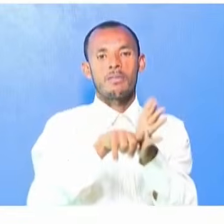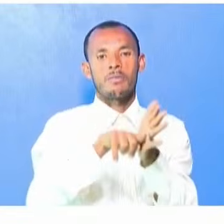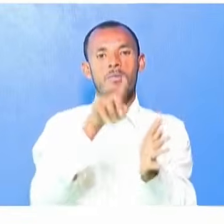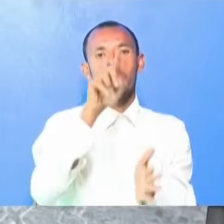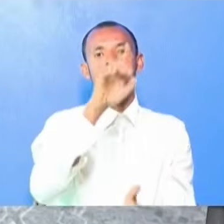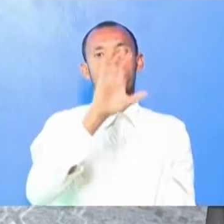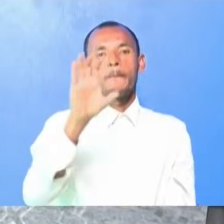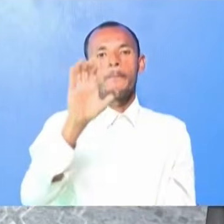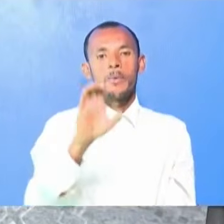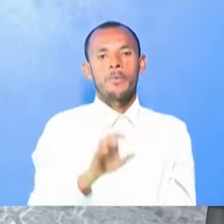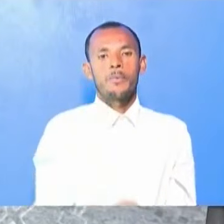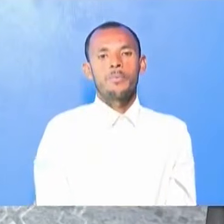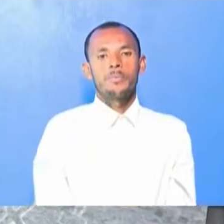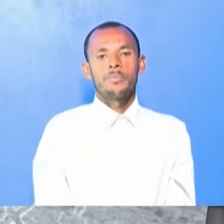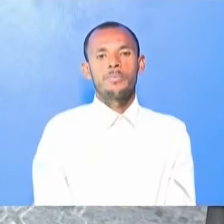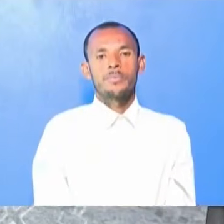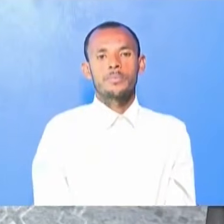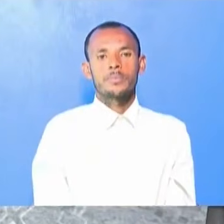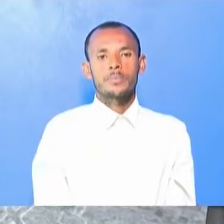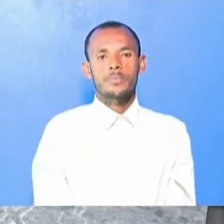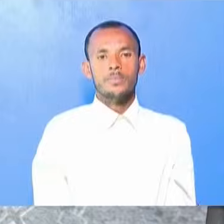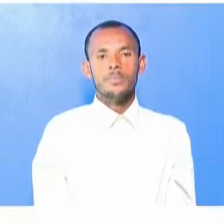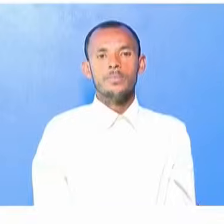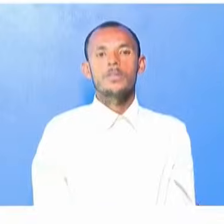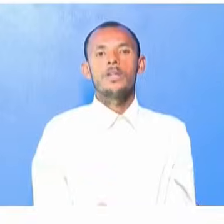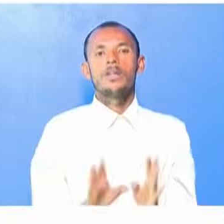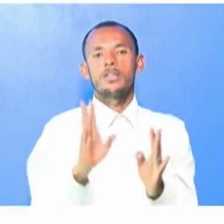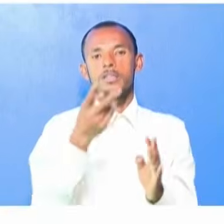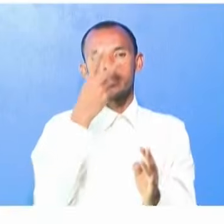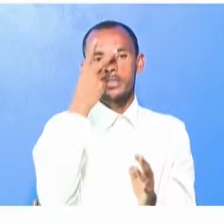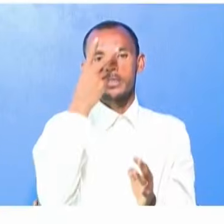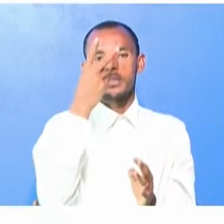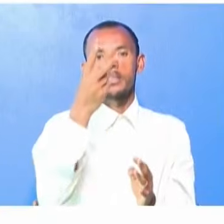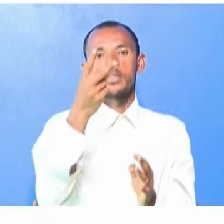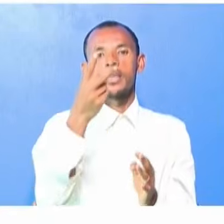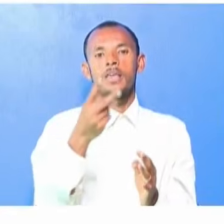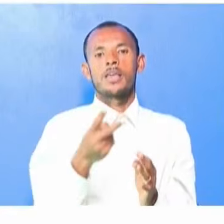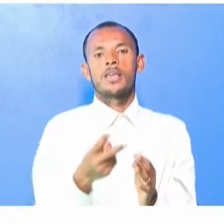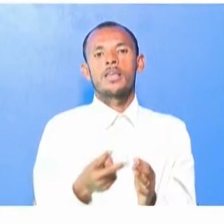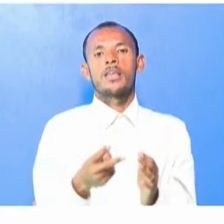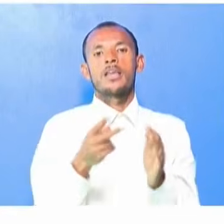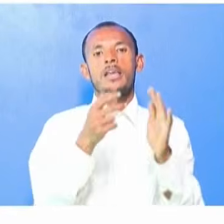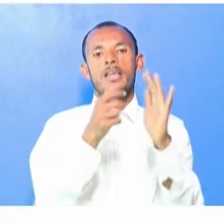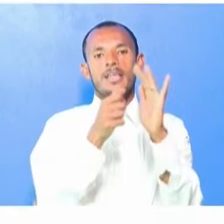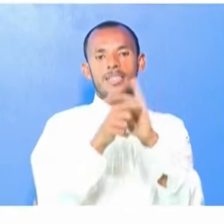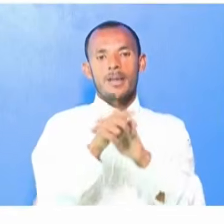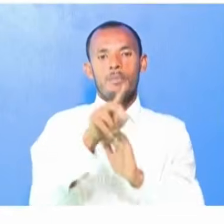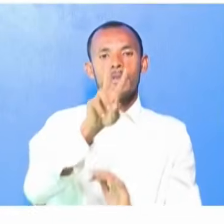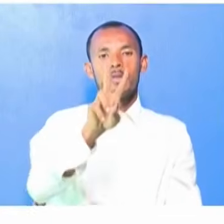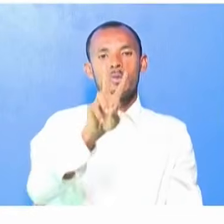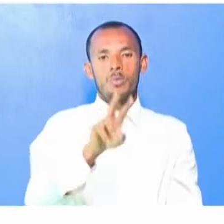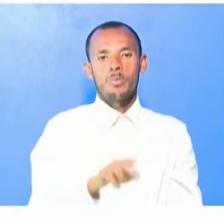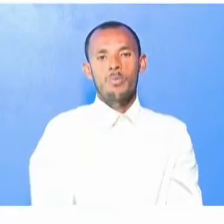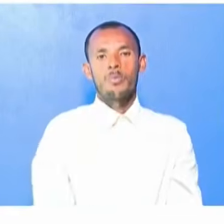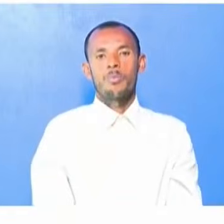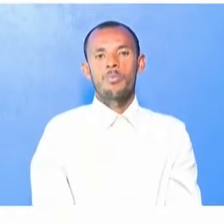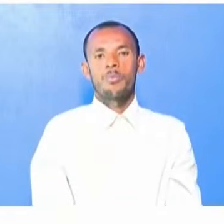100. Okay, let's proceed to the next example.